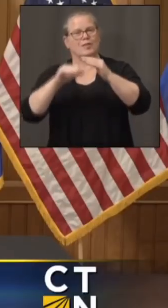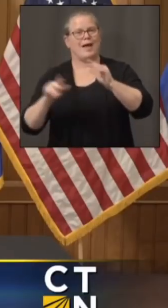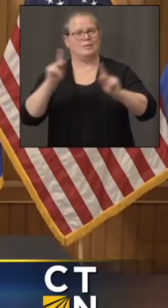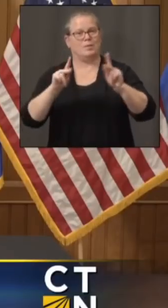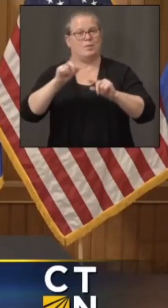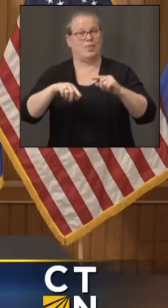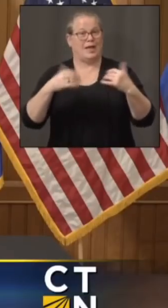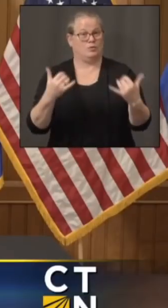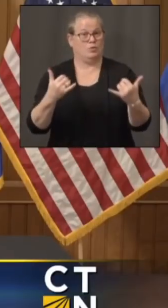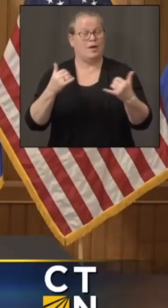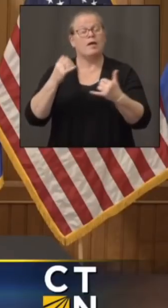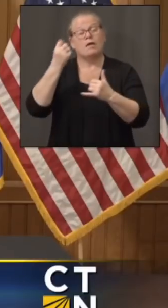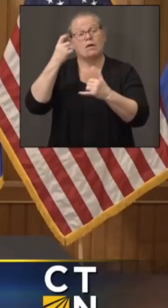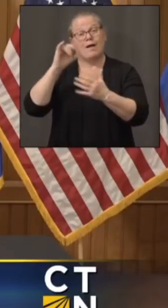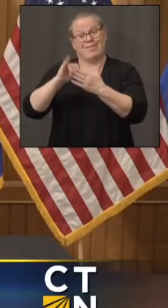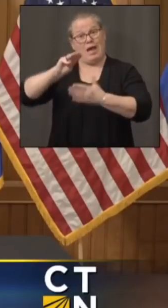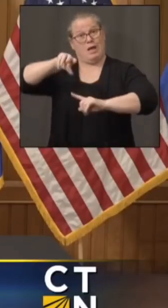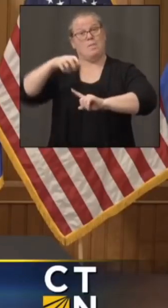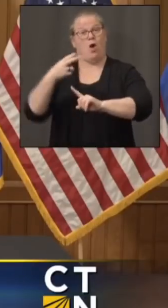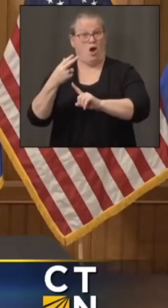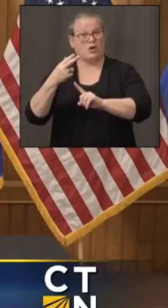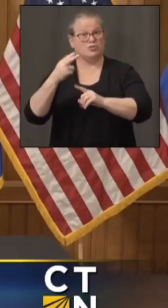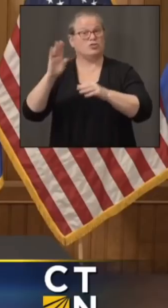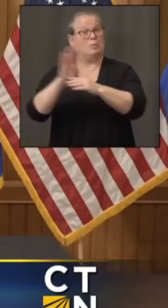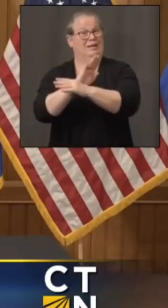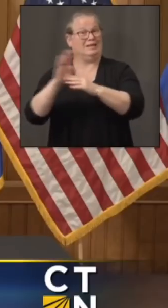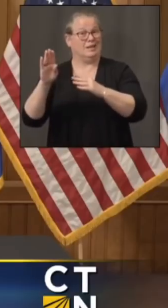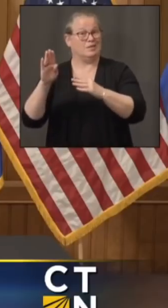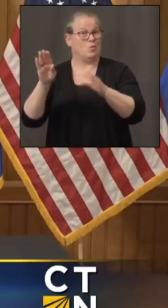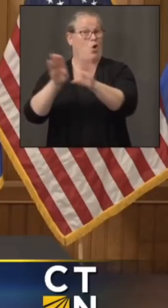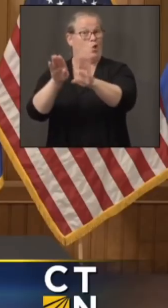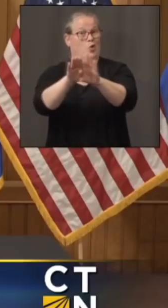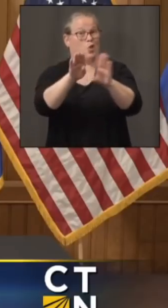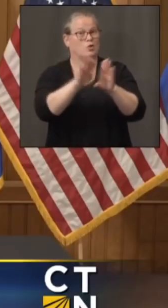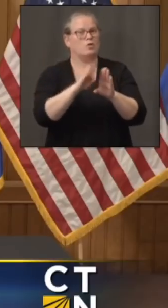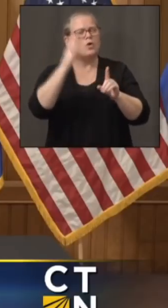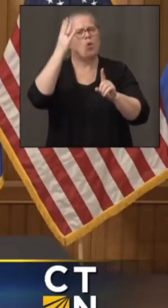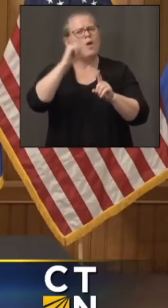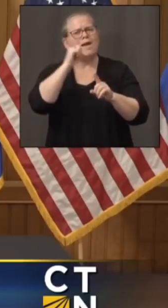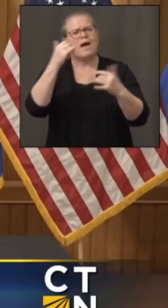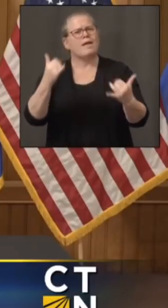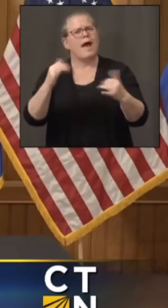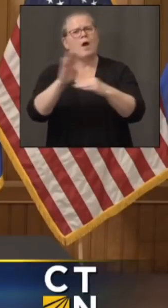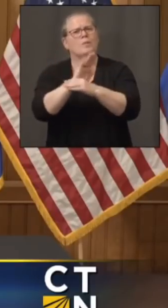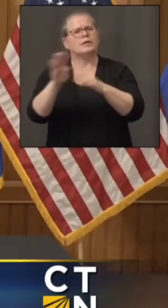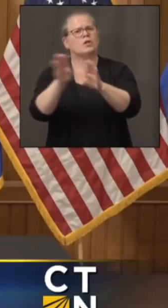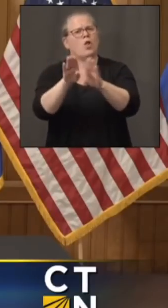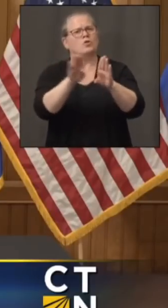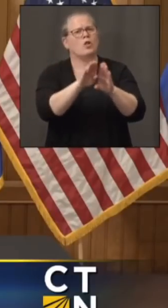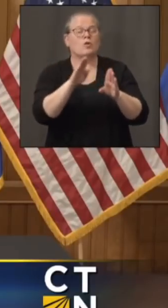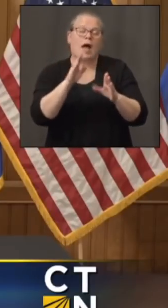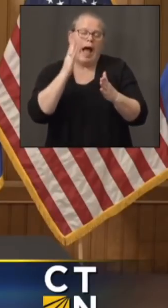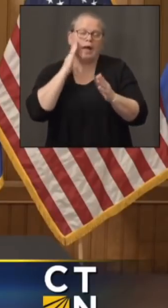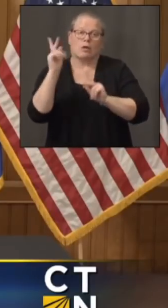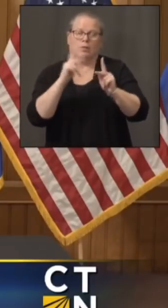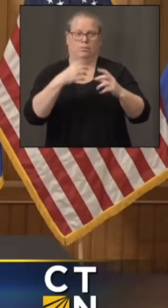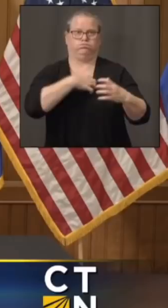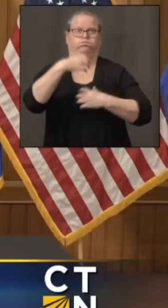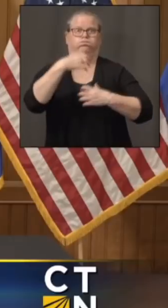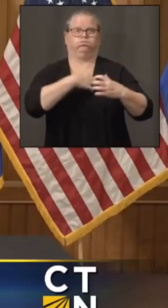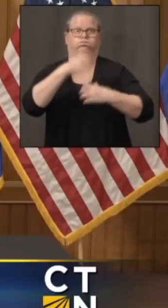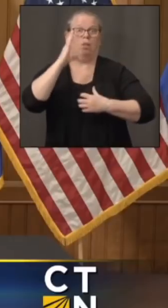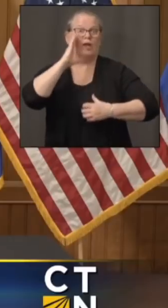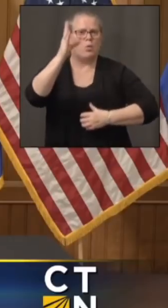shutting down at that time. Why aren't we shutting down now, other than the fact that it would be fairly unpopular to do so? Why aren't we shutting down